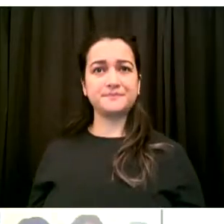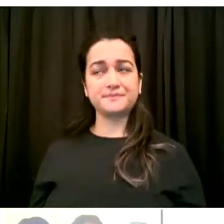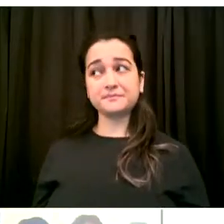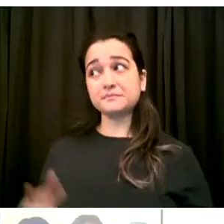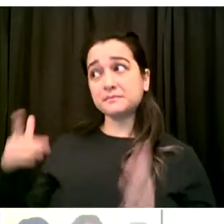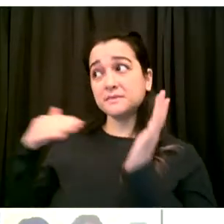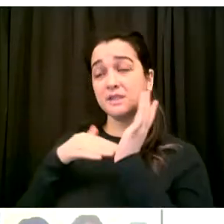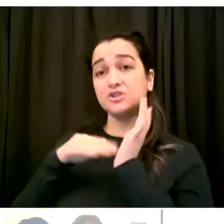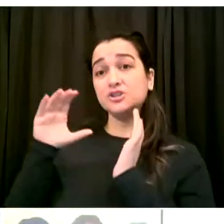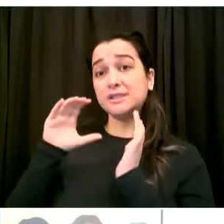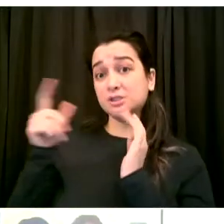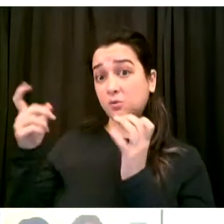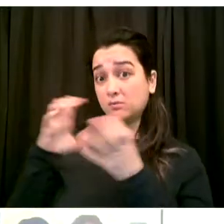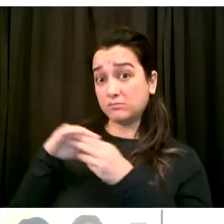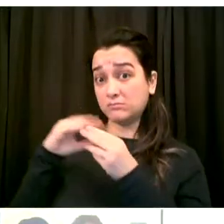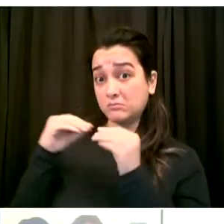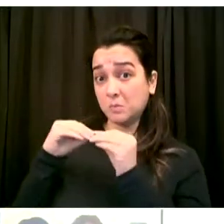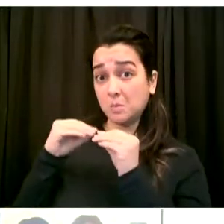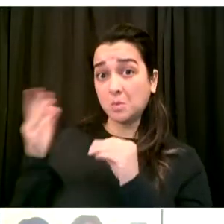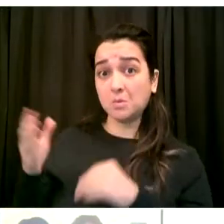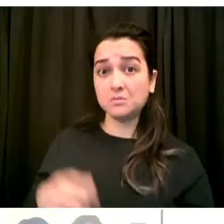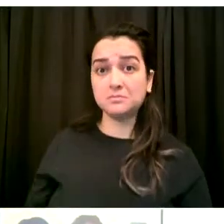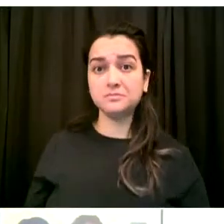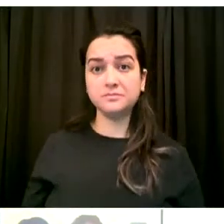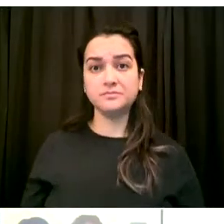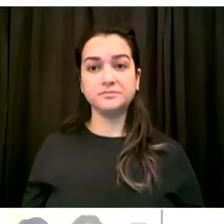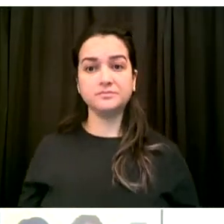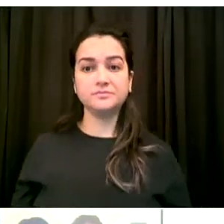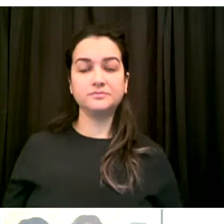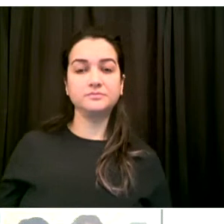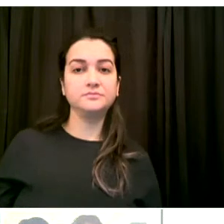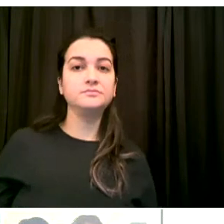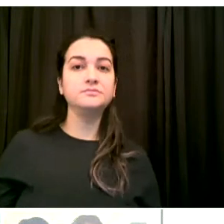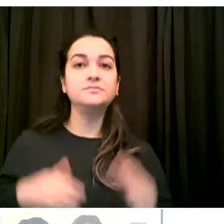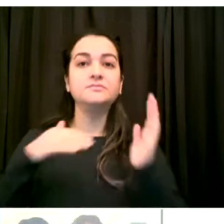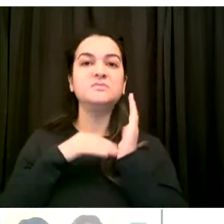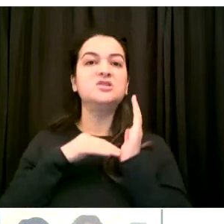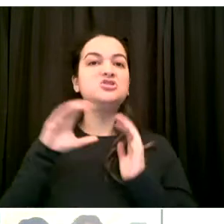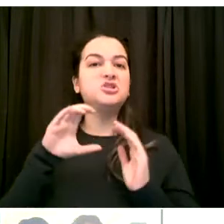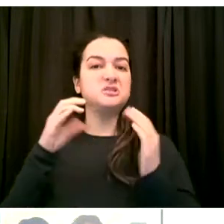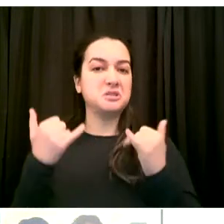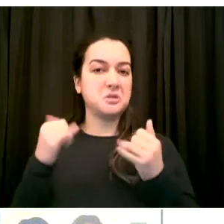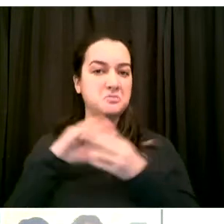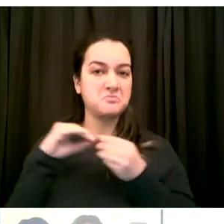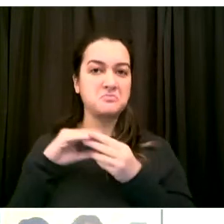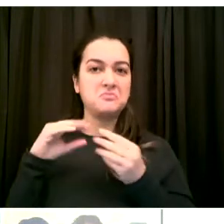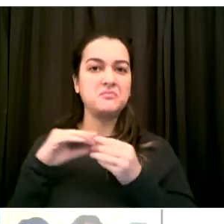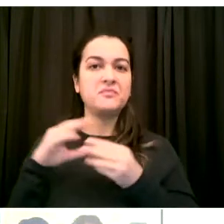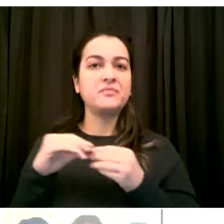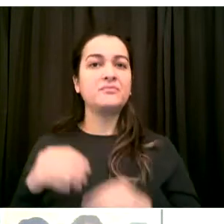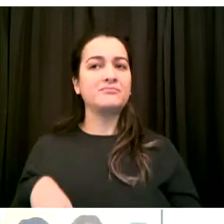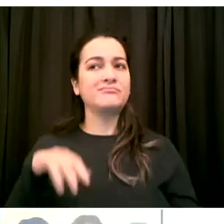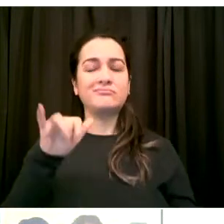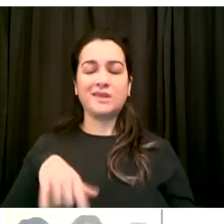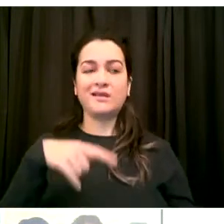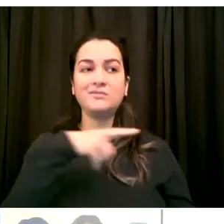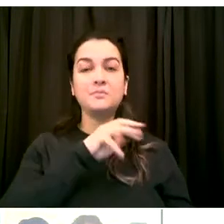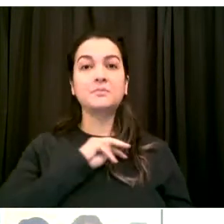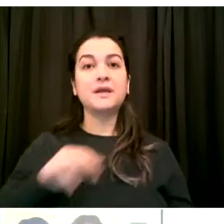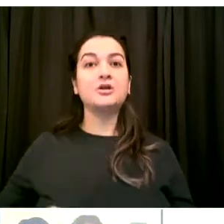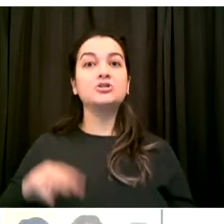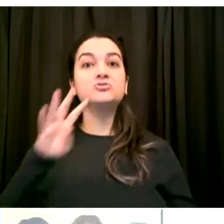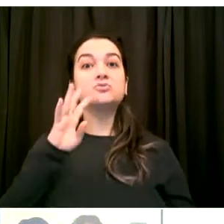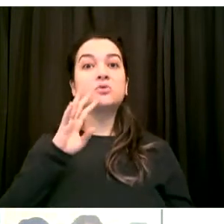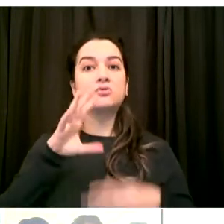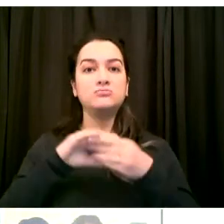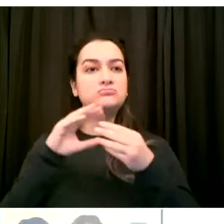much. Well, to start, put simply, this is such an urgent priority for us because we know that vaccinating our older